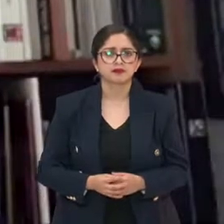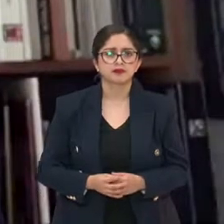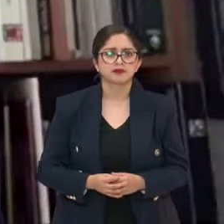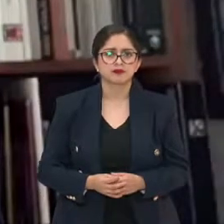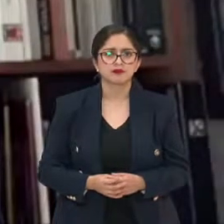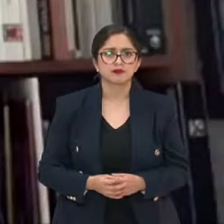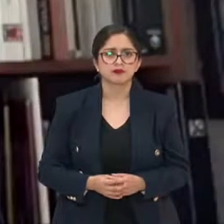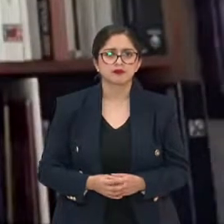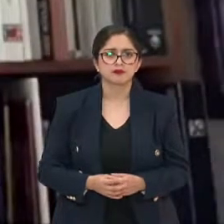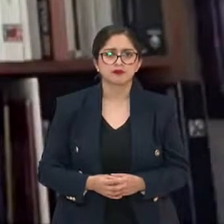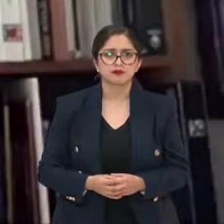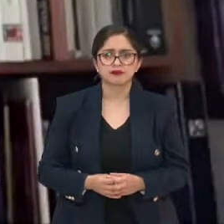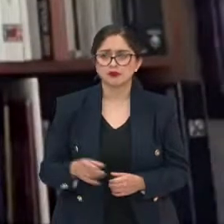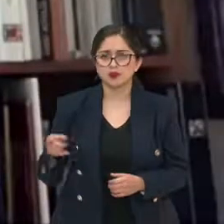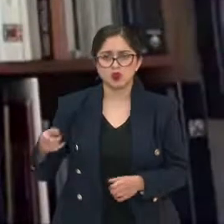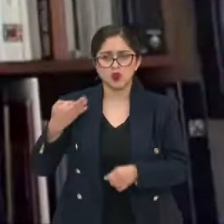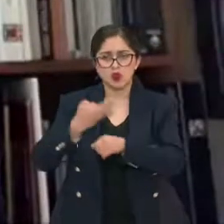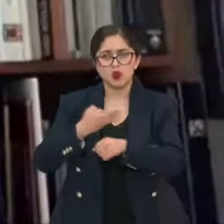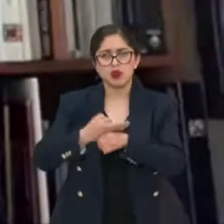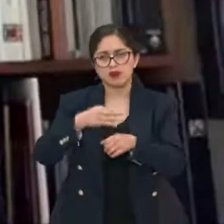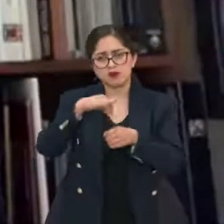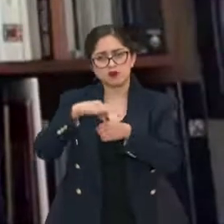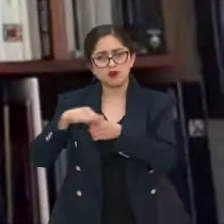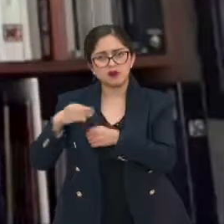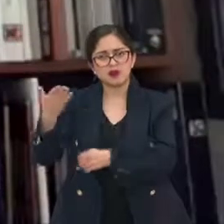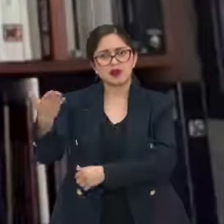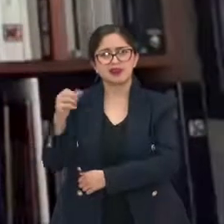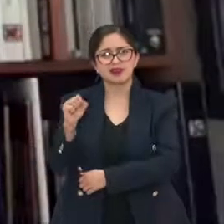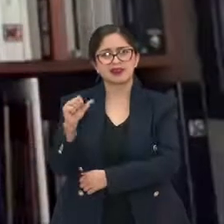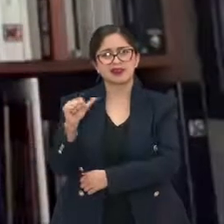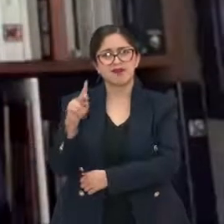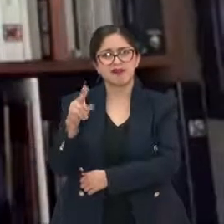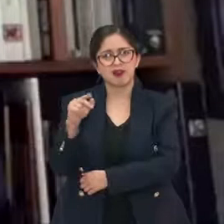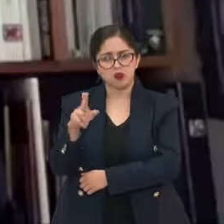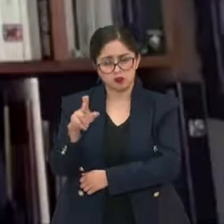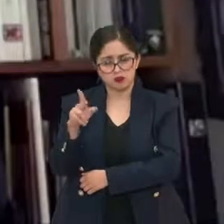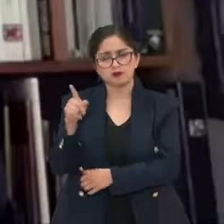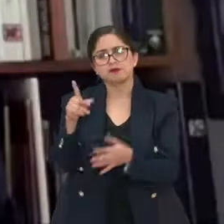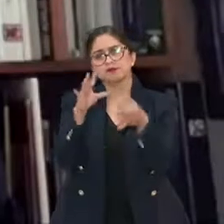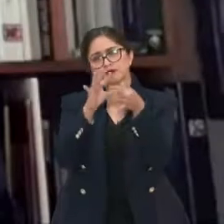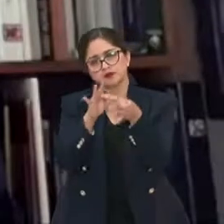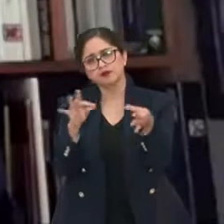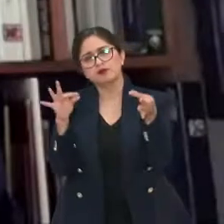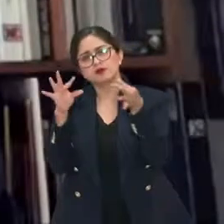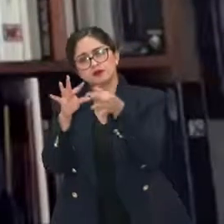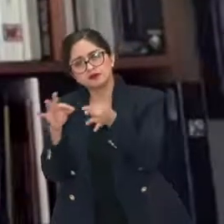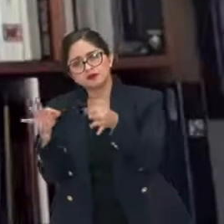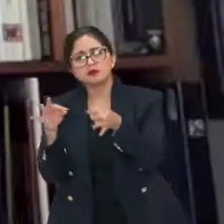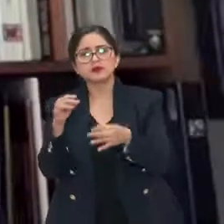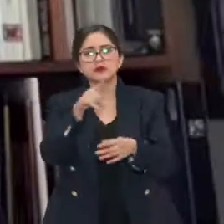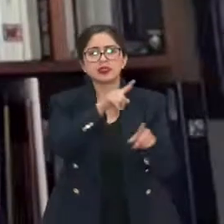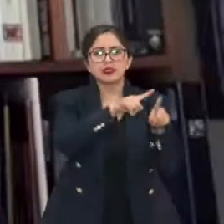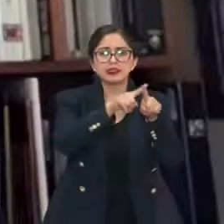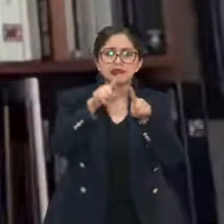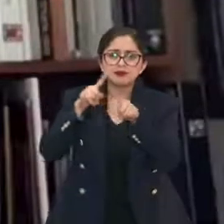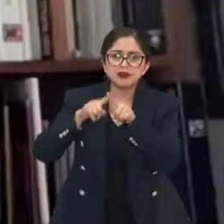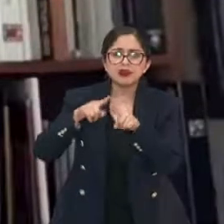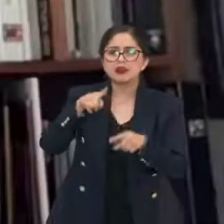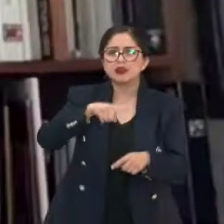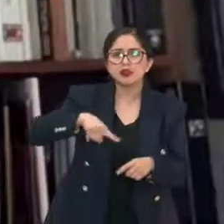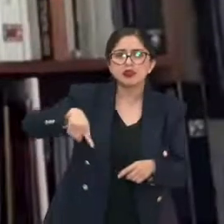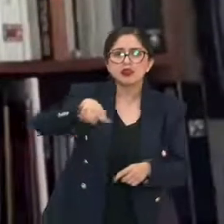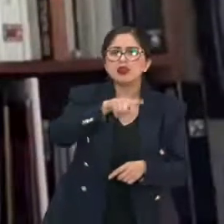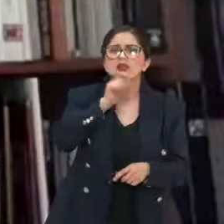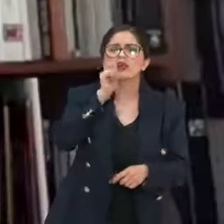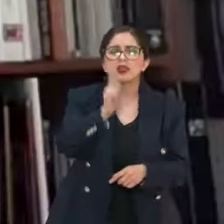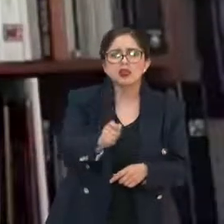So the electoral process, as described by the President Salvador Romero, was facing these